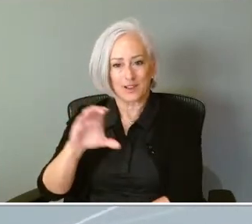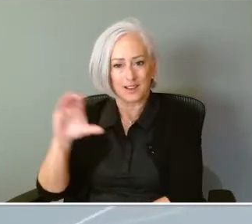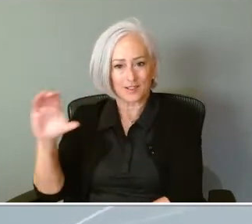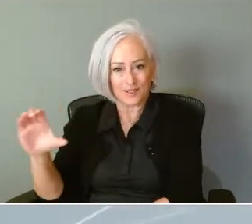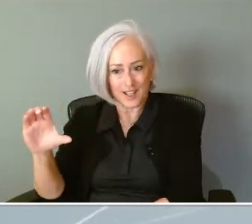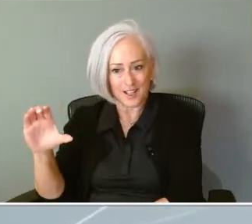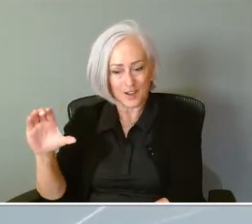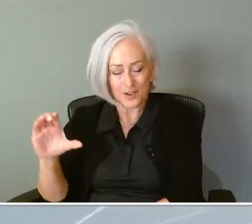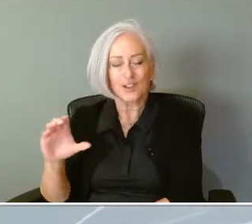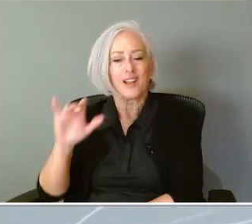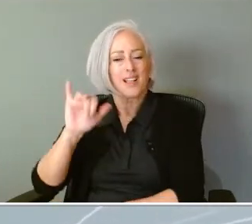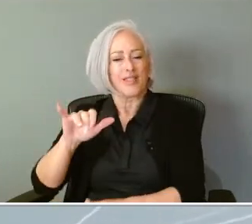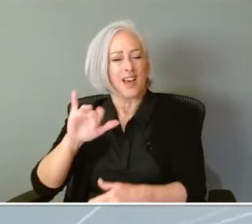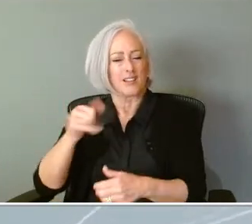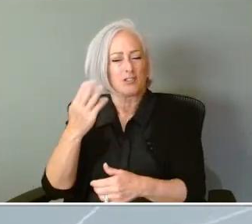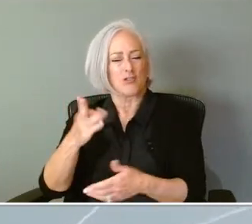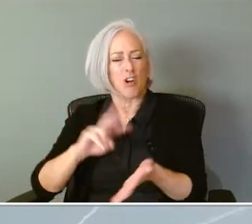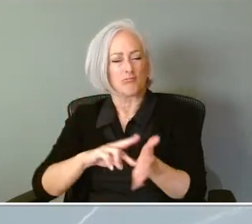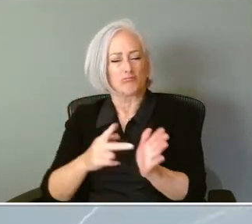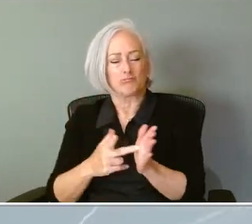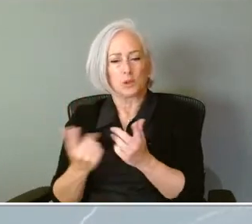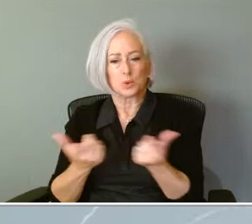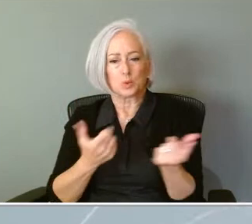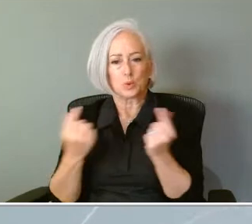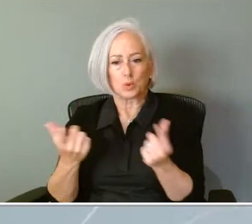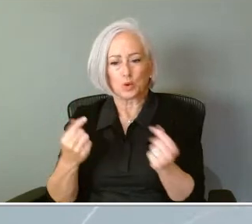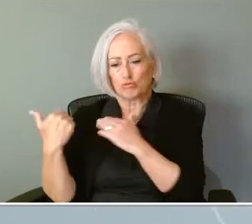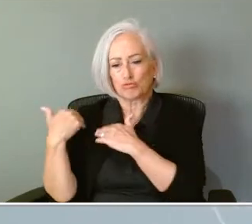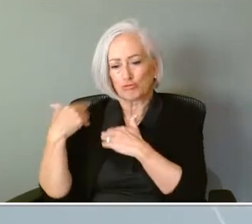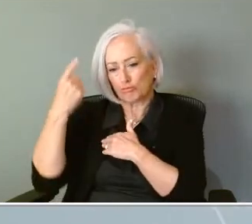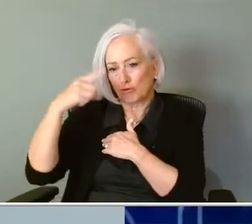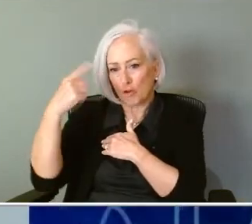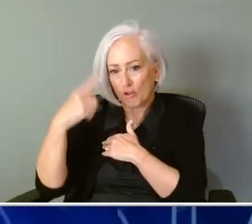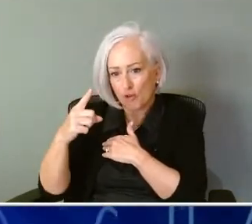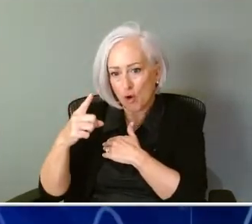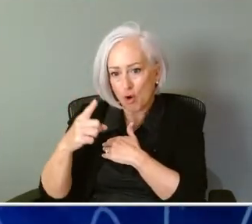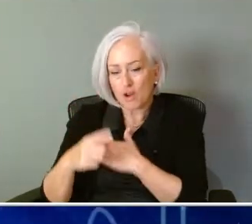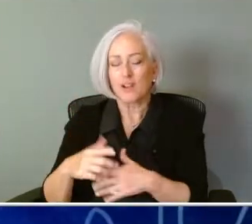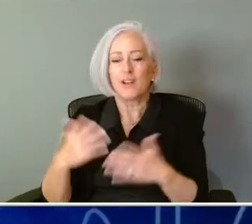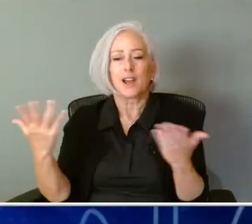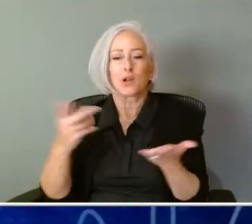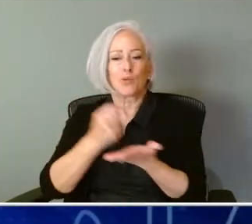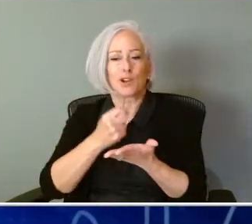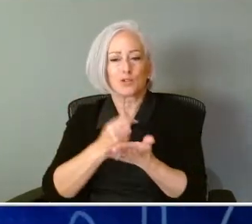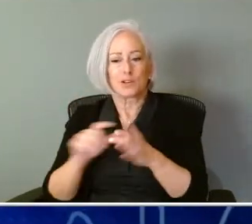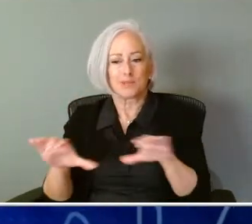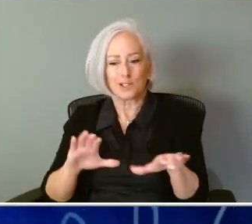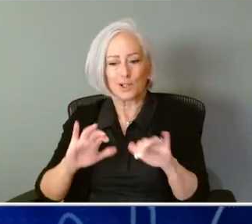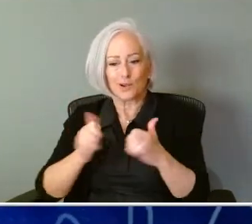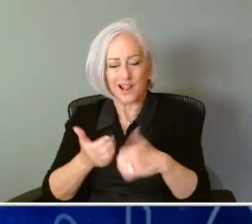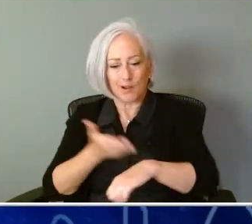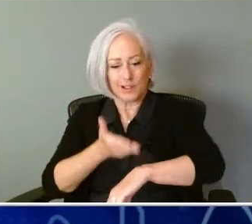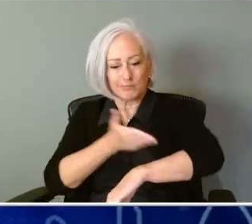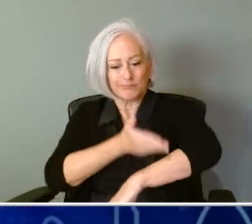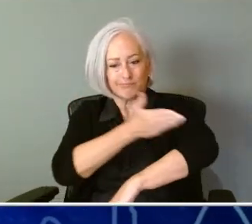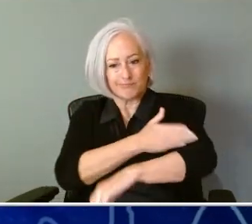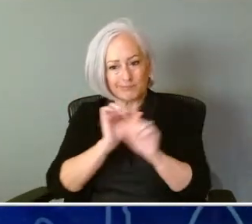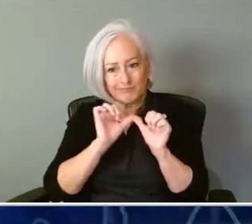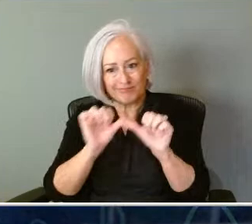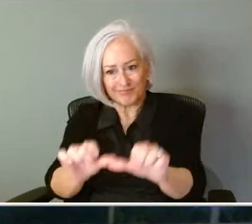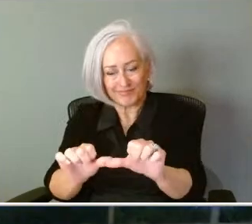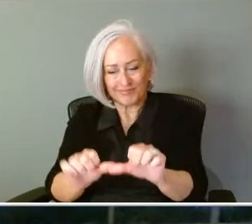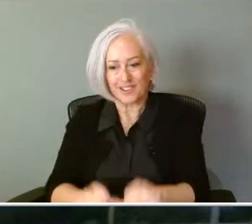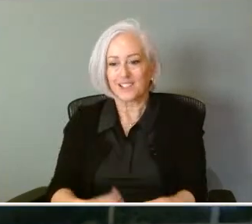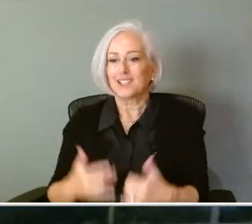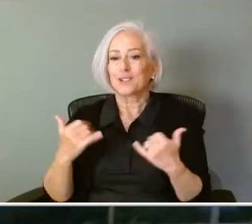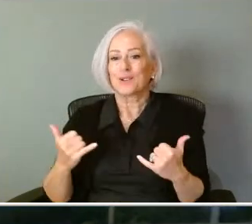cancer research and treatment gets better and better. But first, let's get to our morning rounds, as spring means severe weather